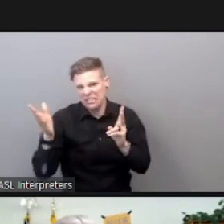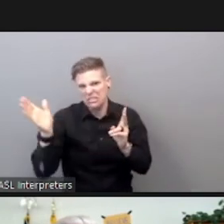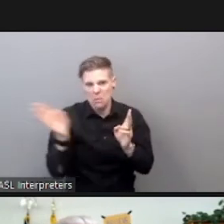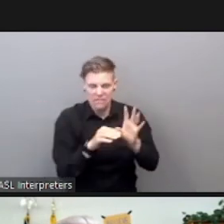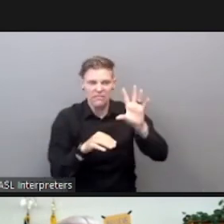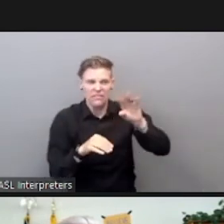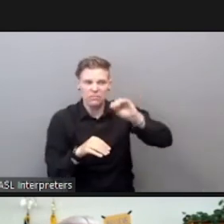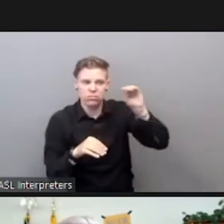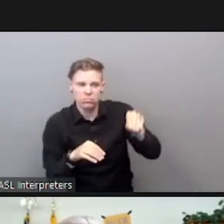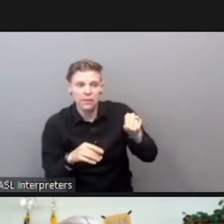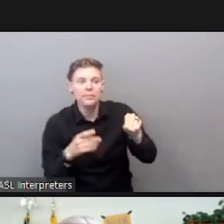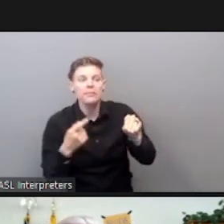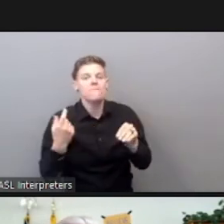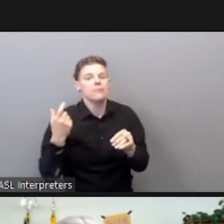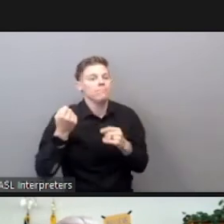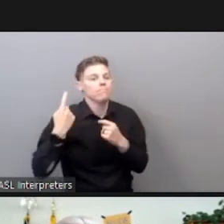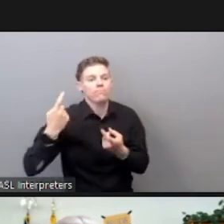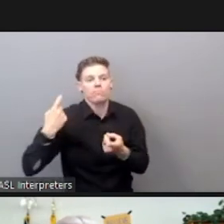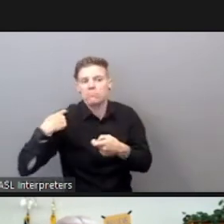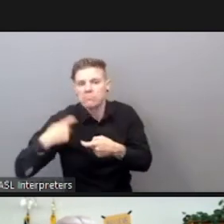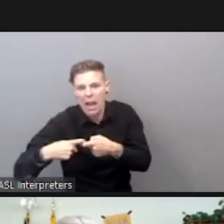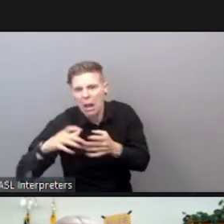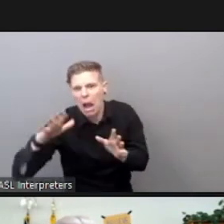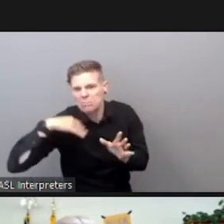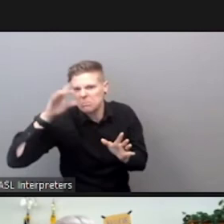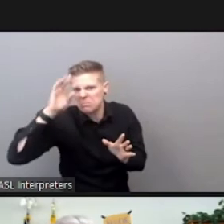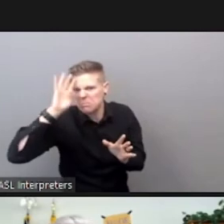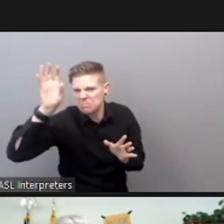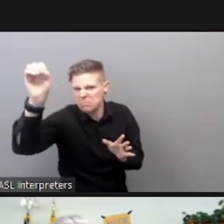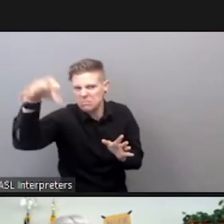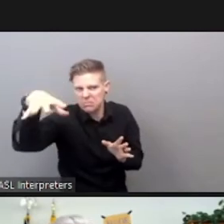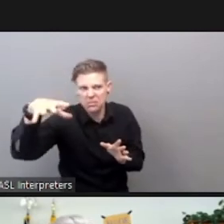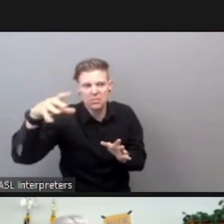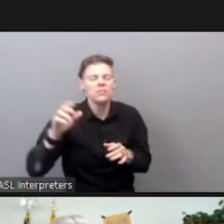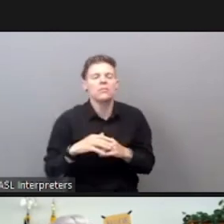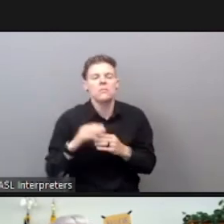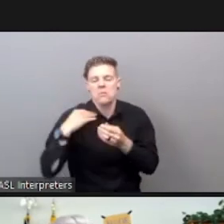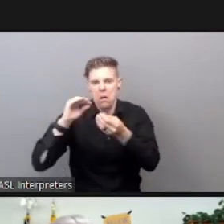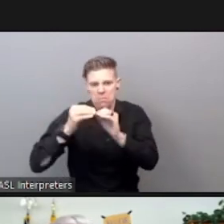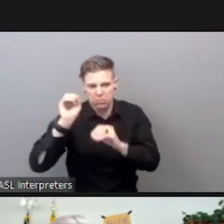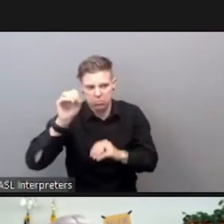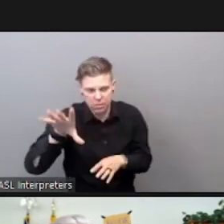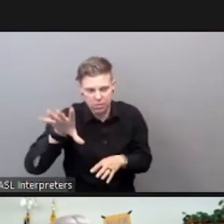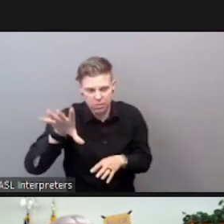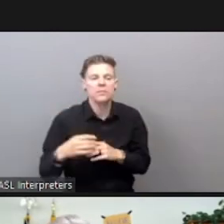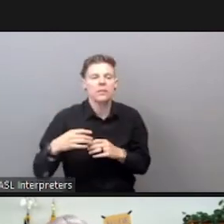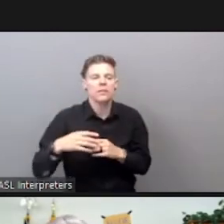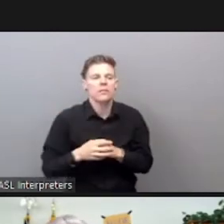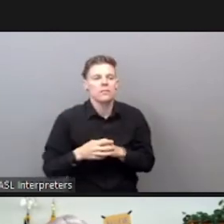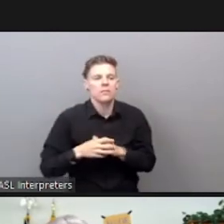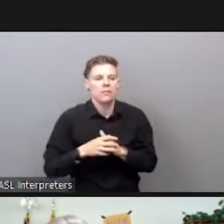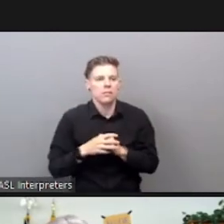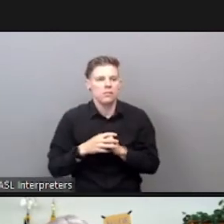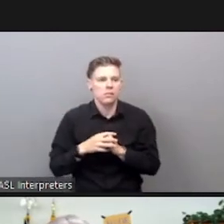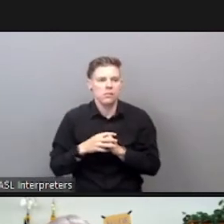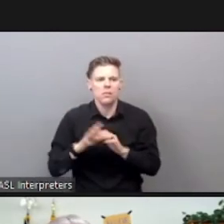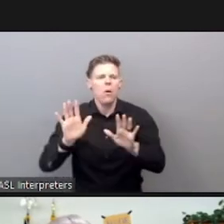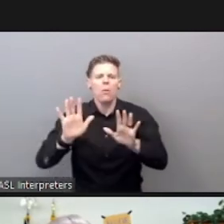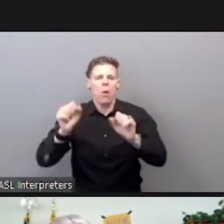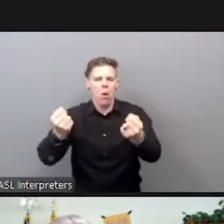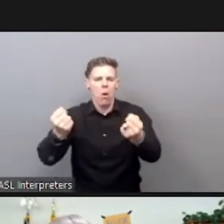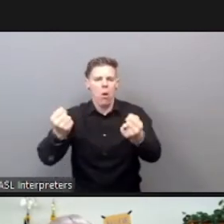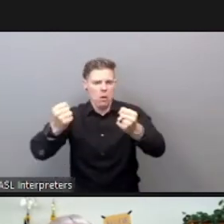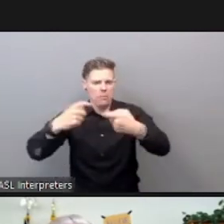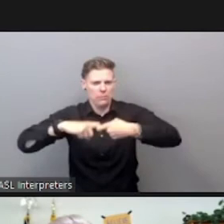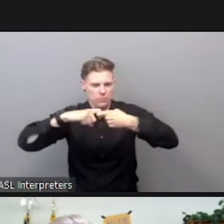Hispanic in that county, right? And I'm just making it up, but like maybe what I'll do is can you come back to me? I'll actually pull up the